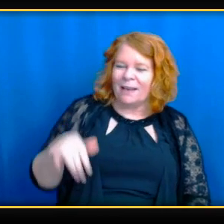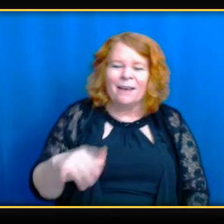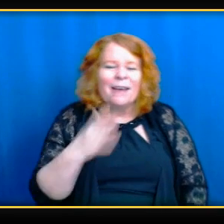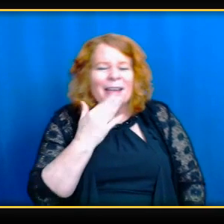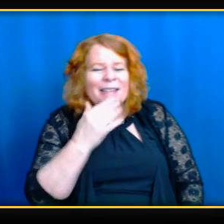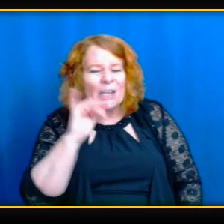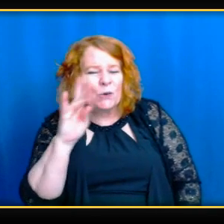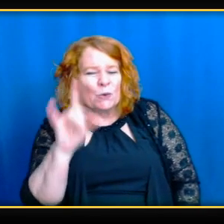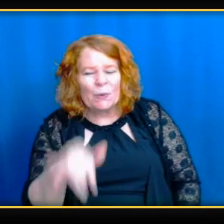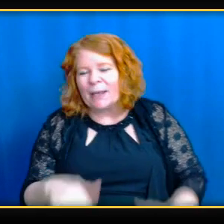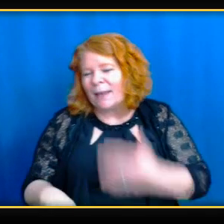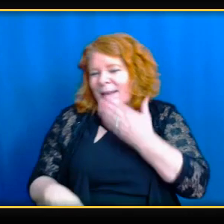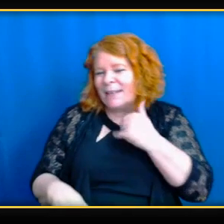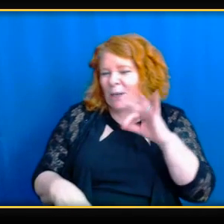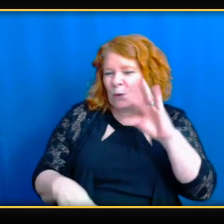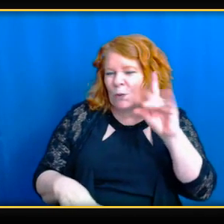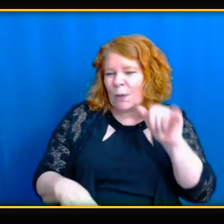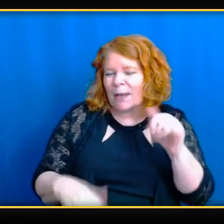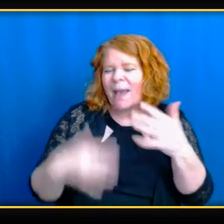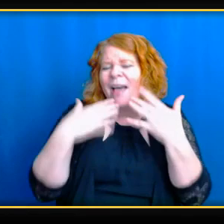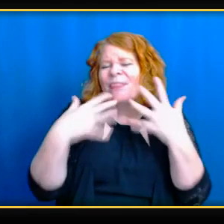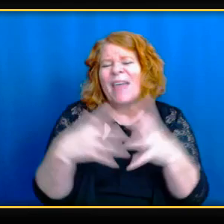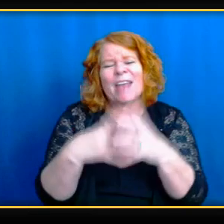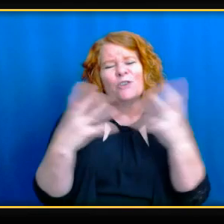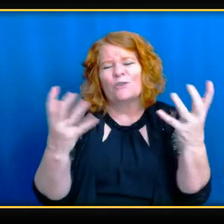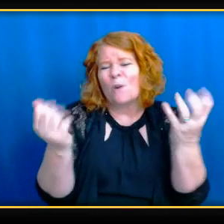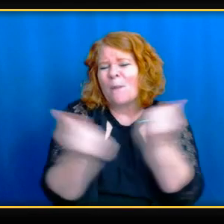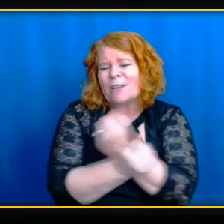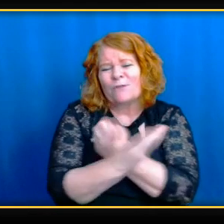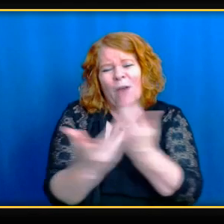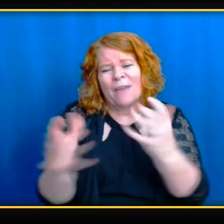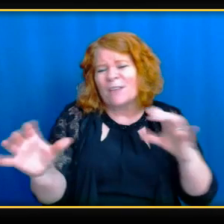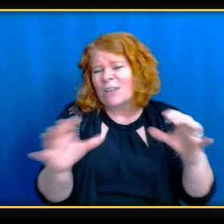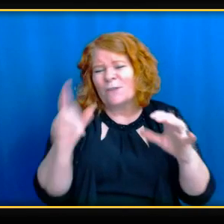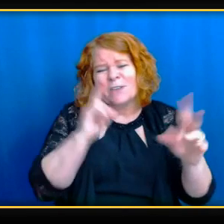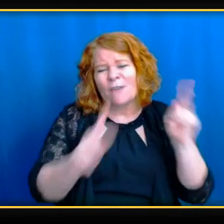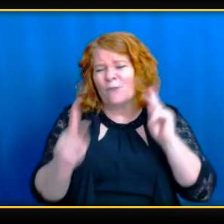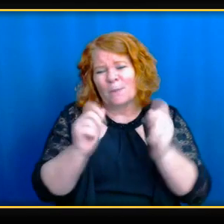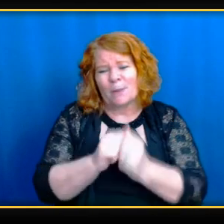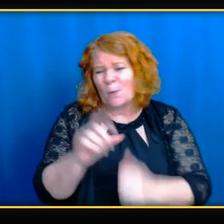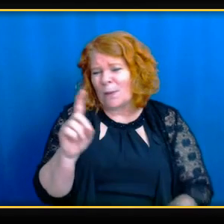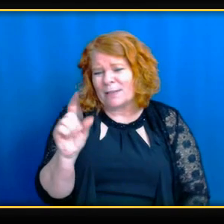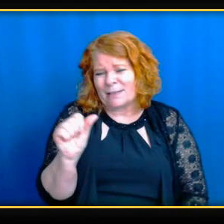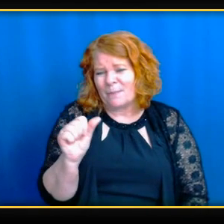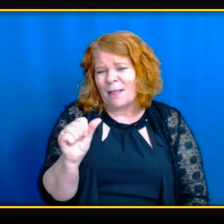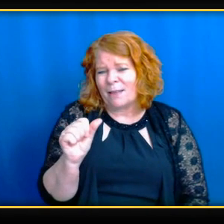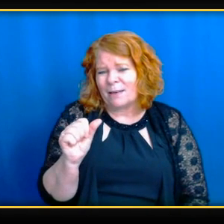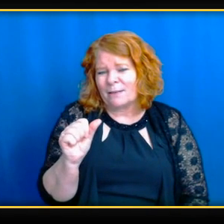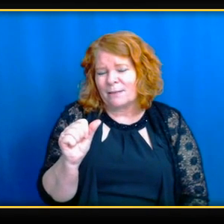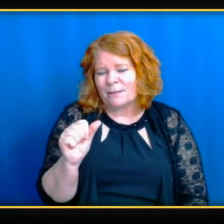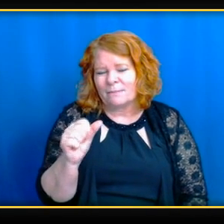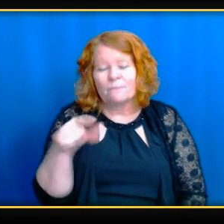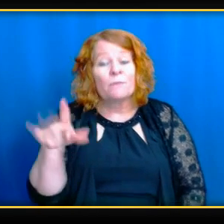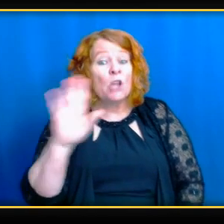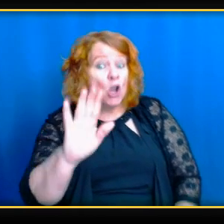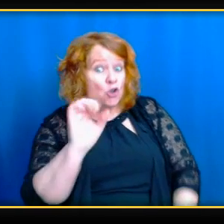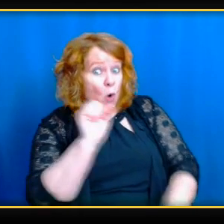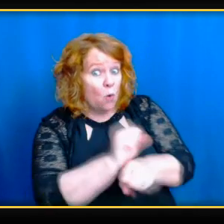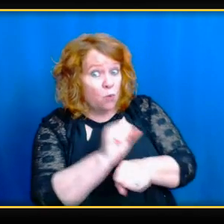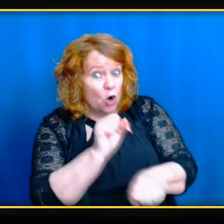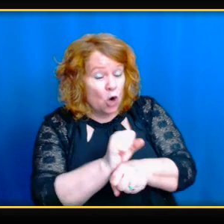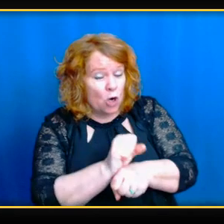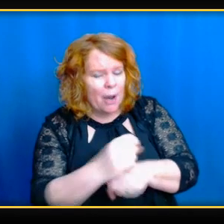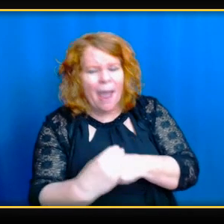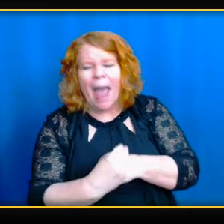Judy, thank you so much for everything you've done for people with disabilities. Your work has affected me in